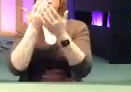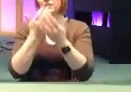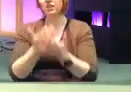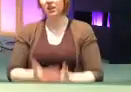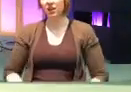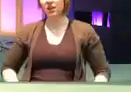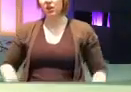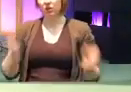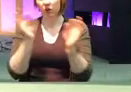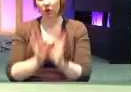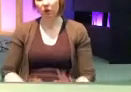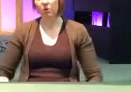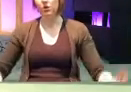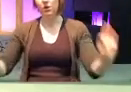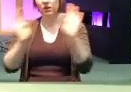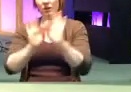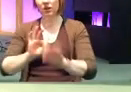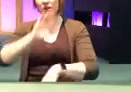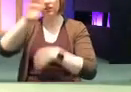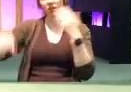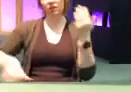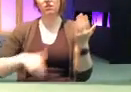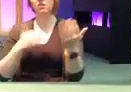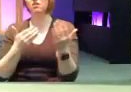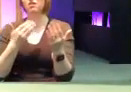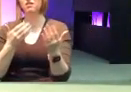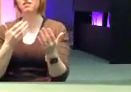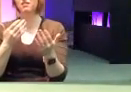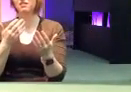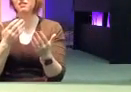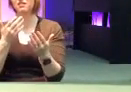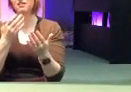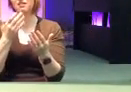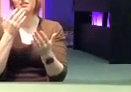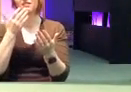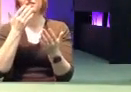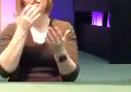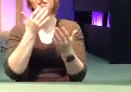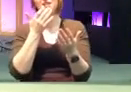all. You are worthy of it